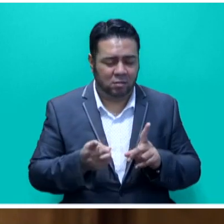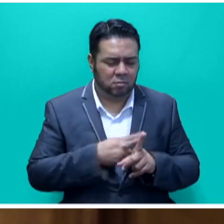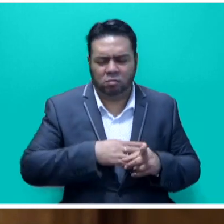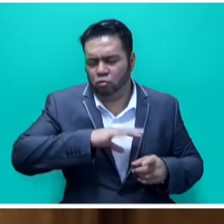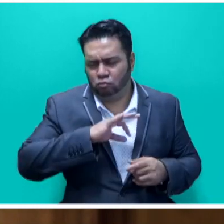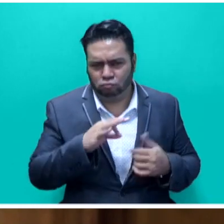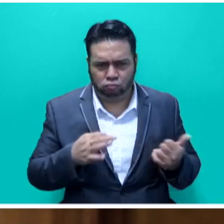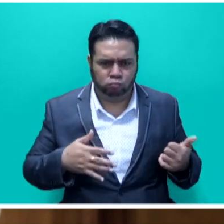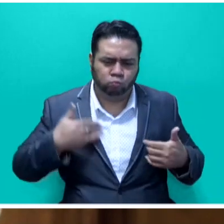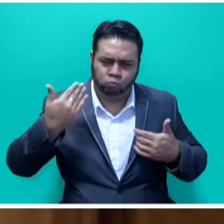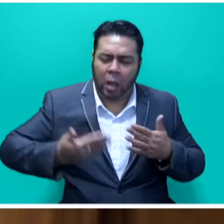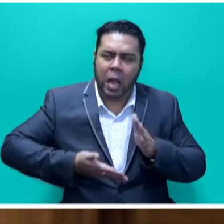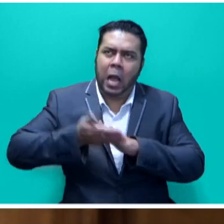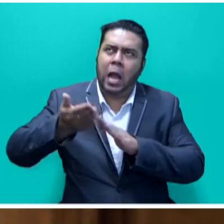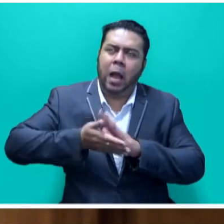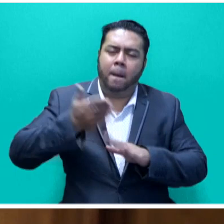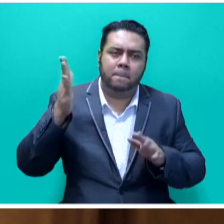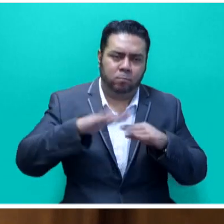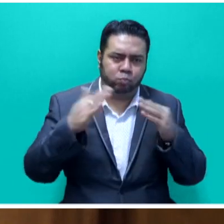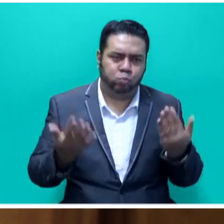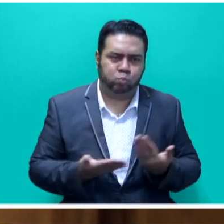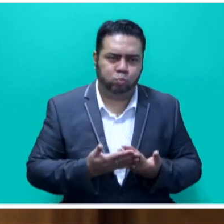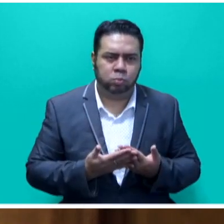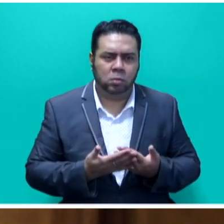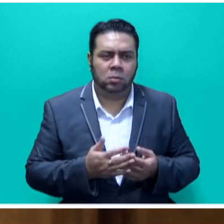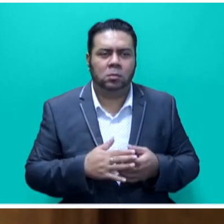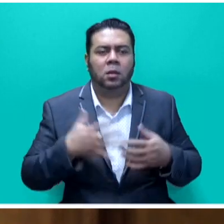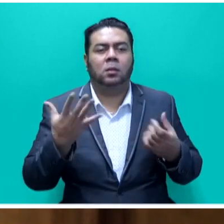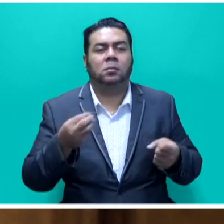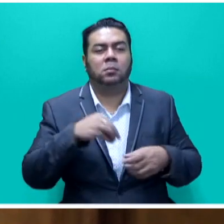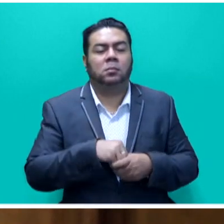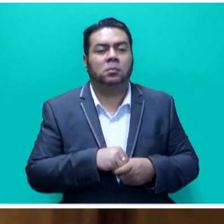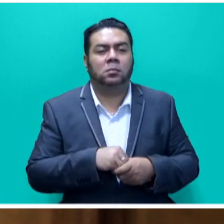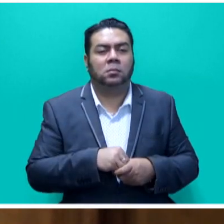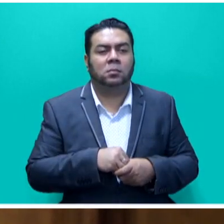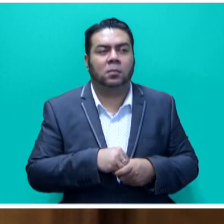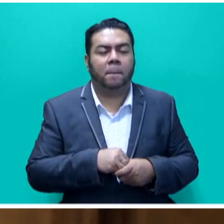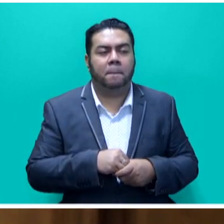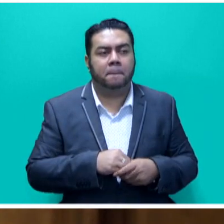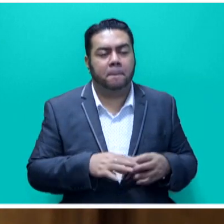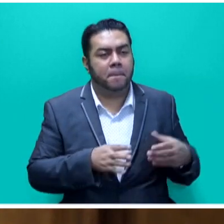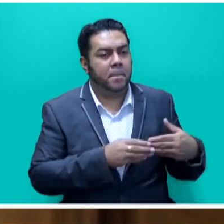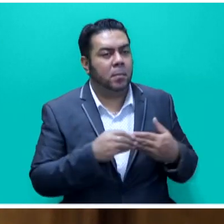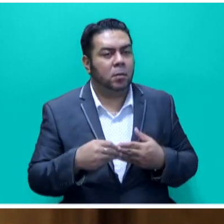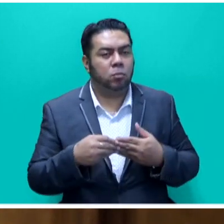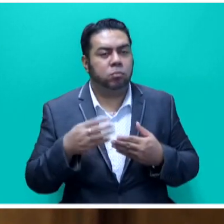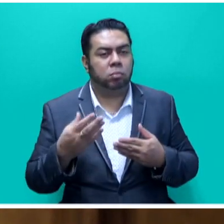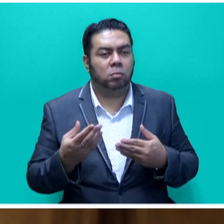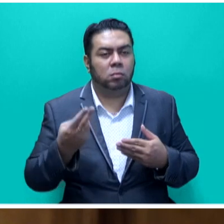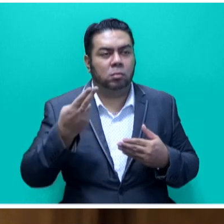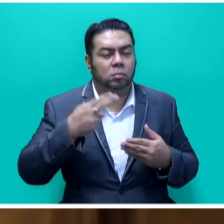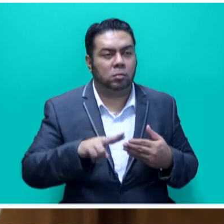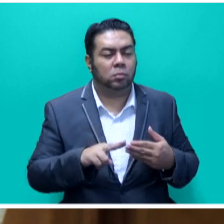unfortunately amongst the highest in the world, and situations like COVID and disasters often lead to an increase in such cases.